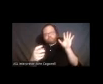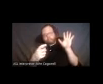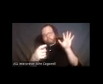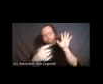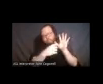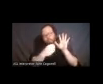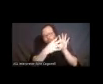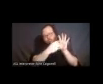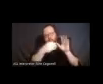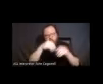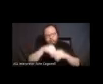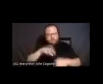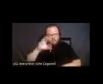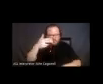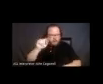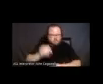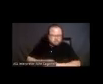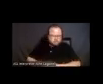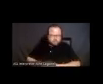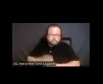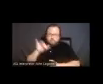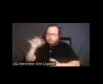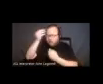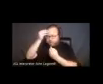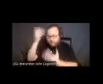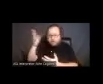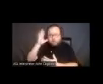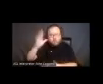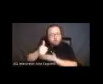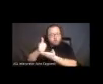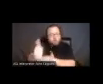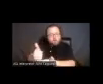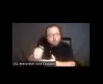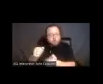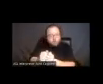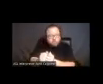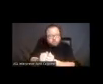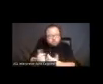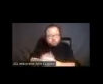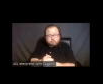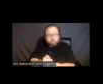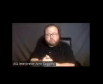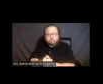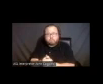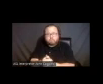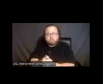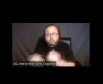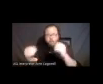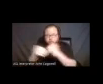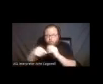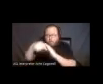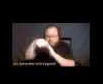the chat. This information will help with further.